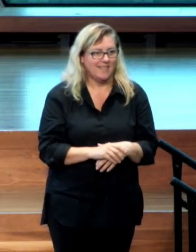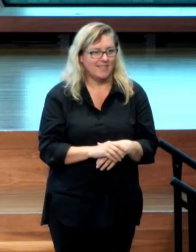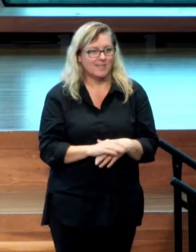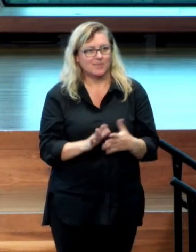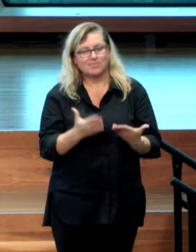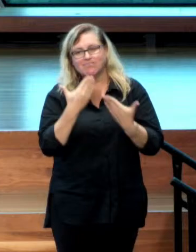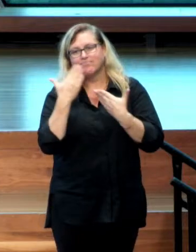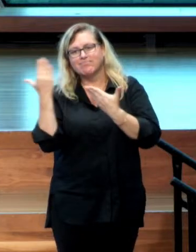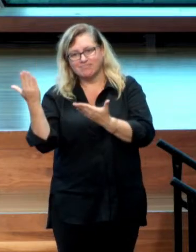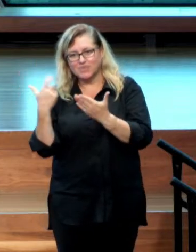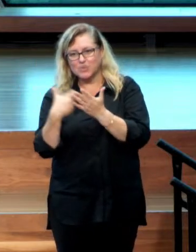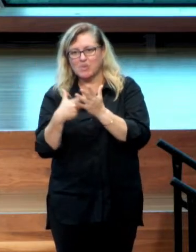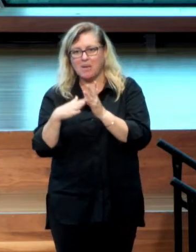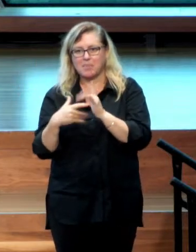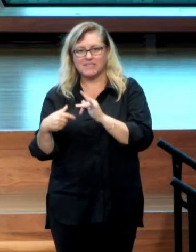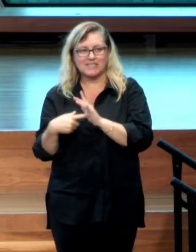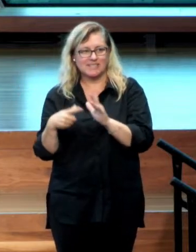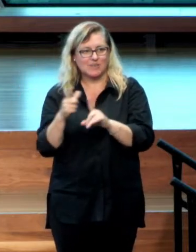Thanks to RMIT Culture.